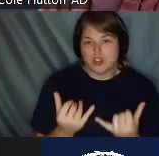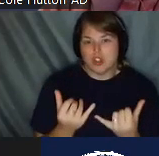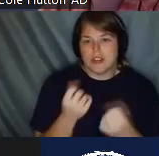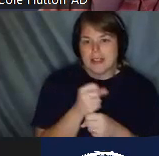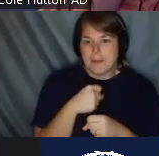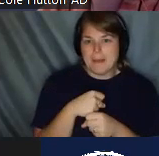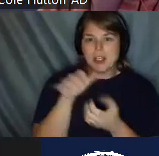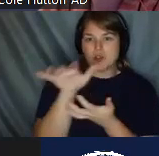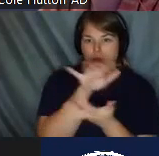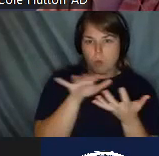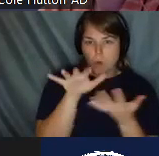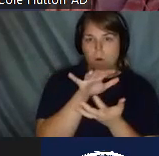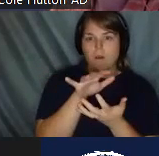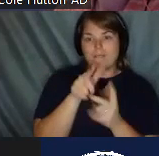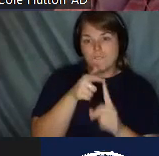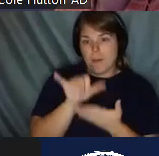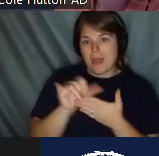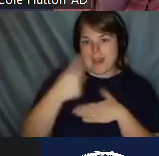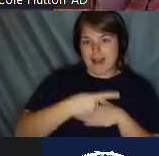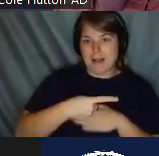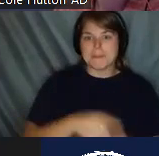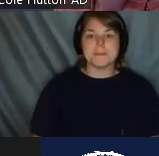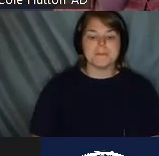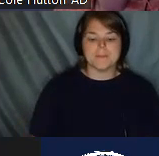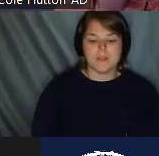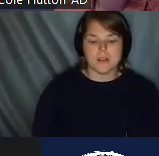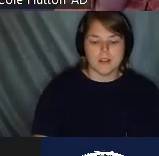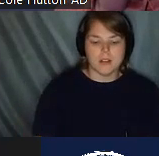smoke on that day.